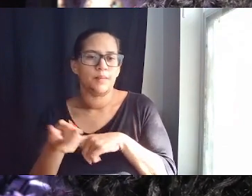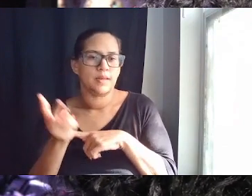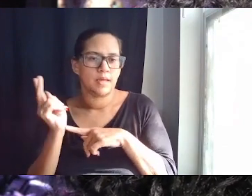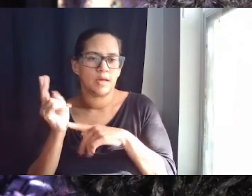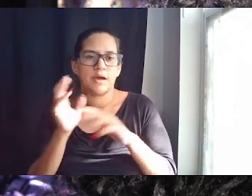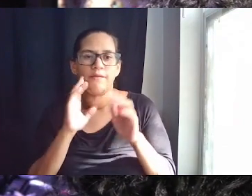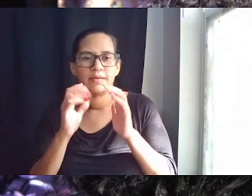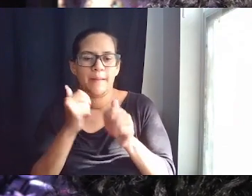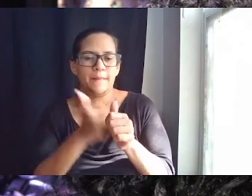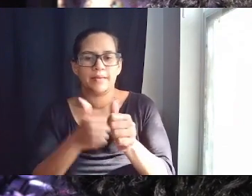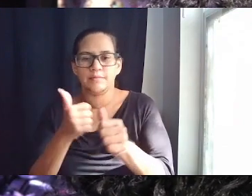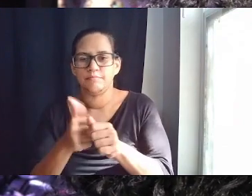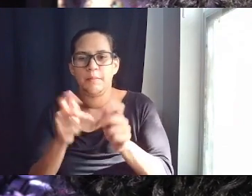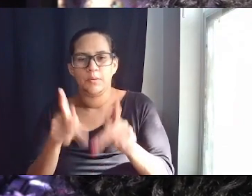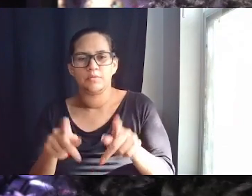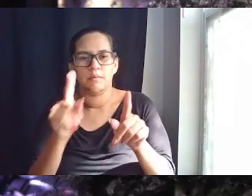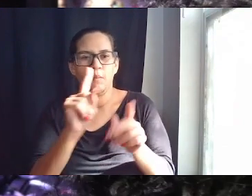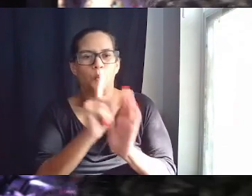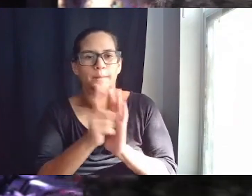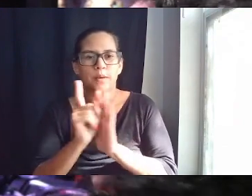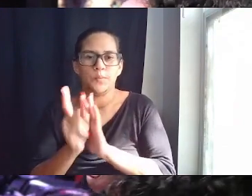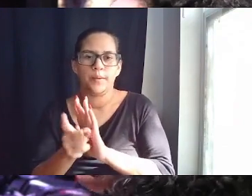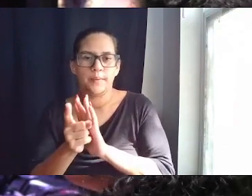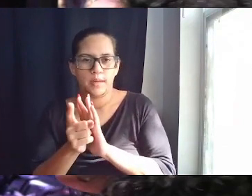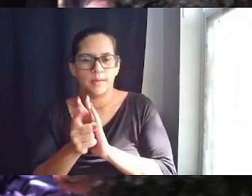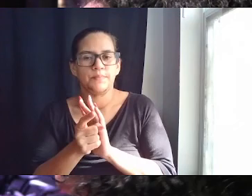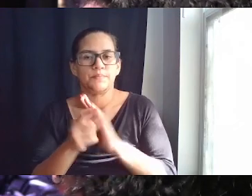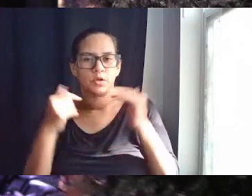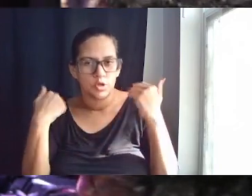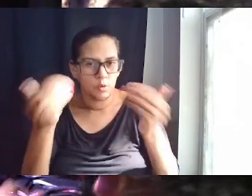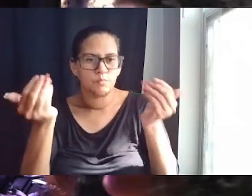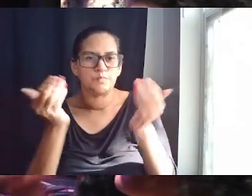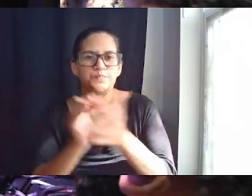a minute. Go.